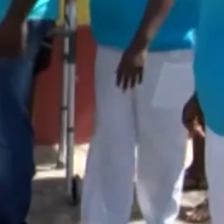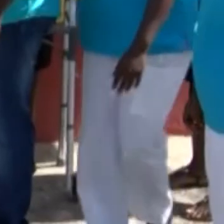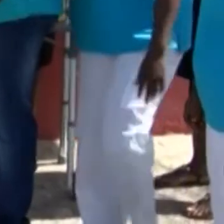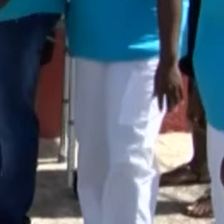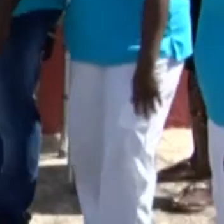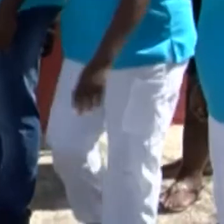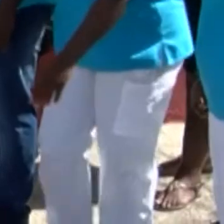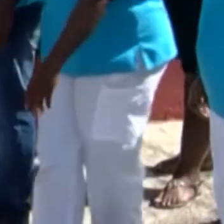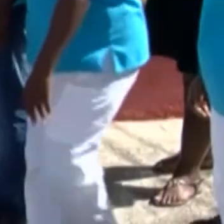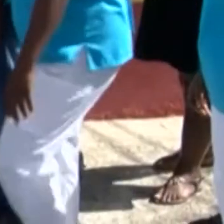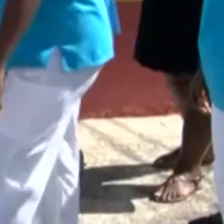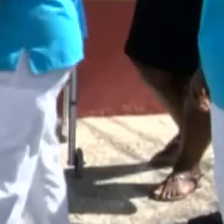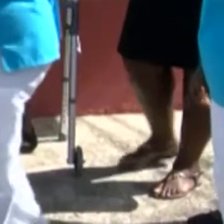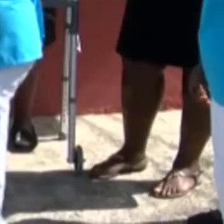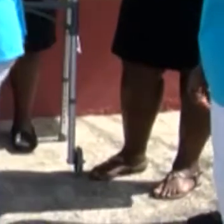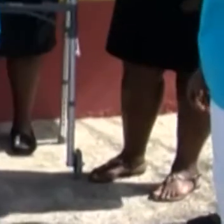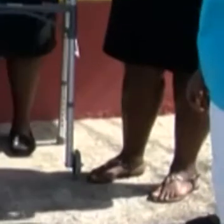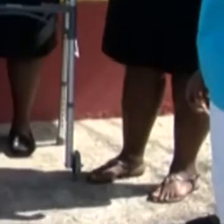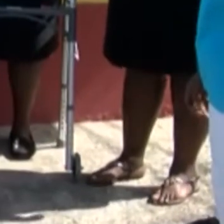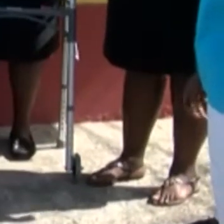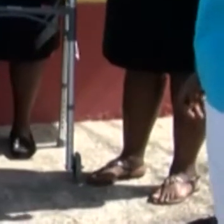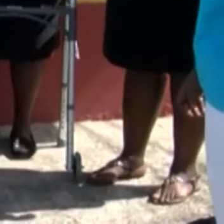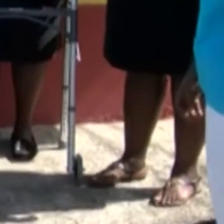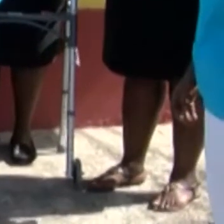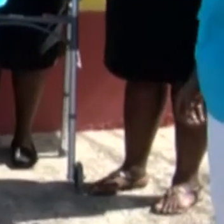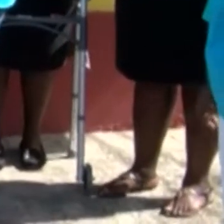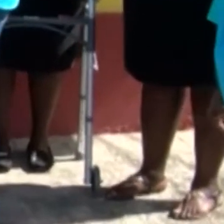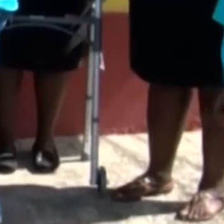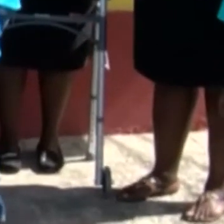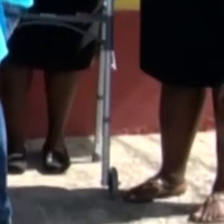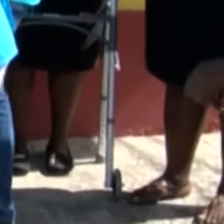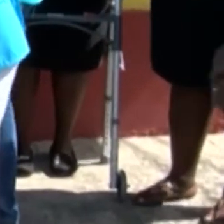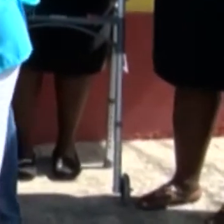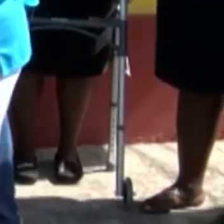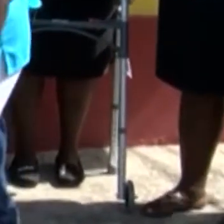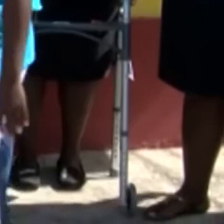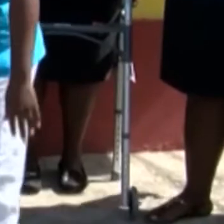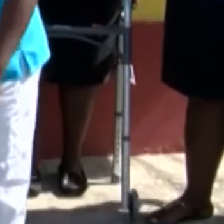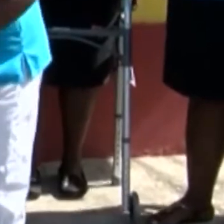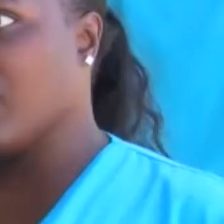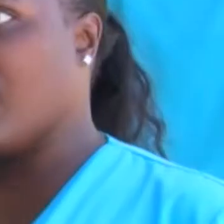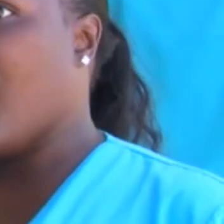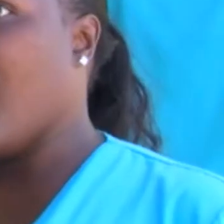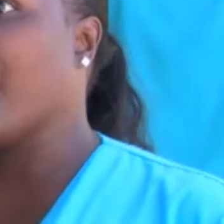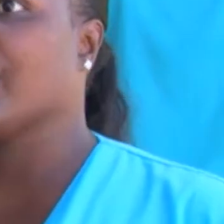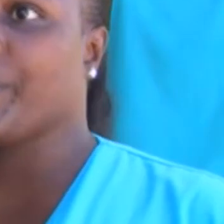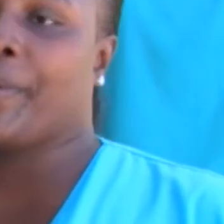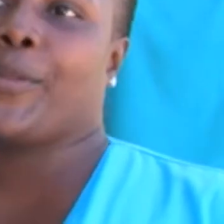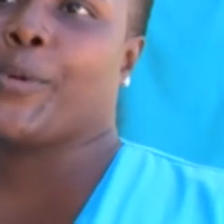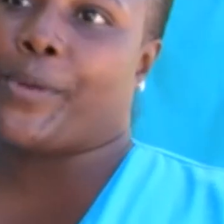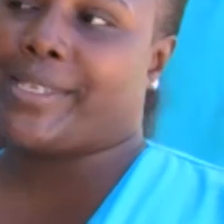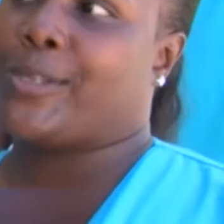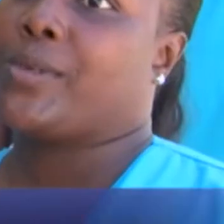Hoyt says it's been an uphill task to raise the funds at times. I got some people out there that are doing wrong, and I got some